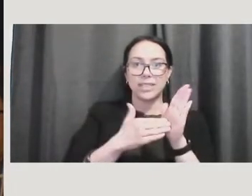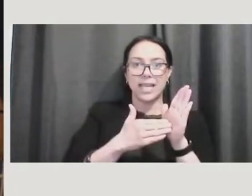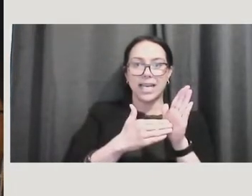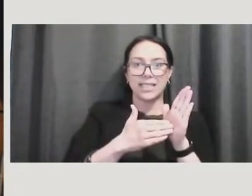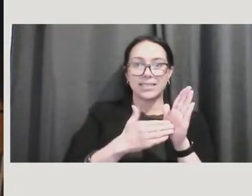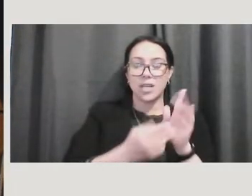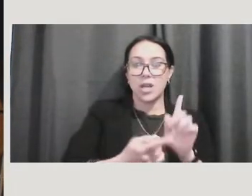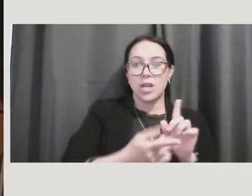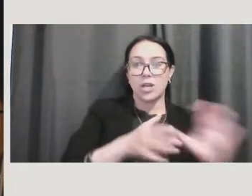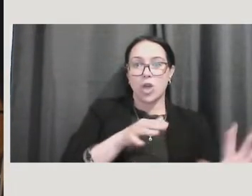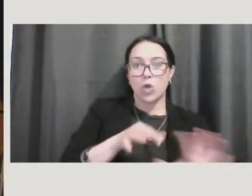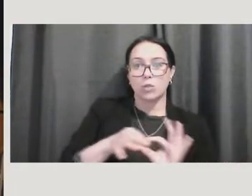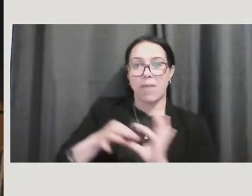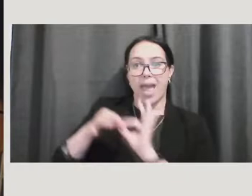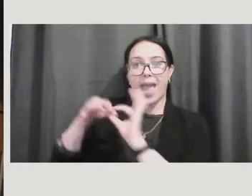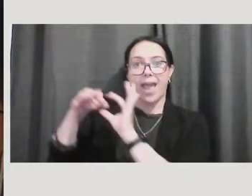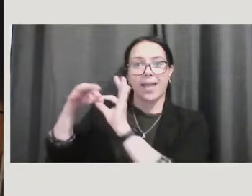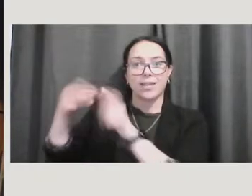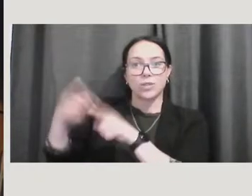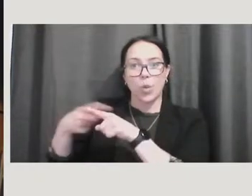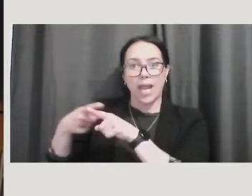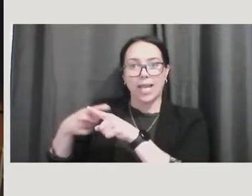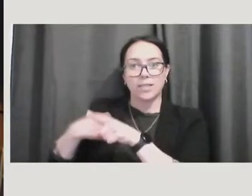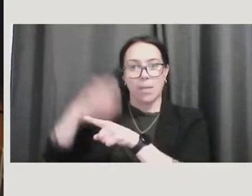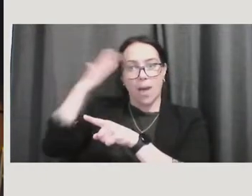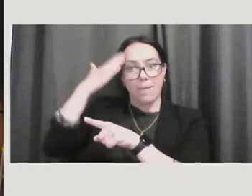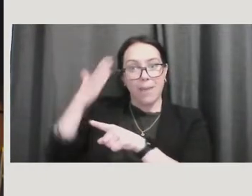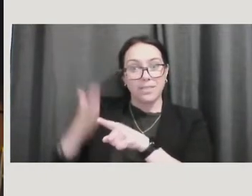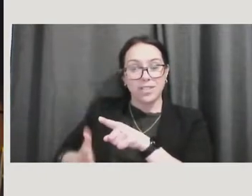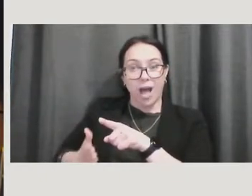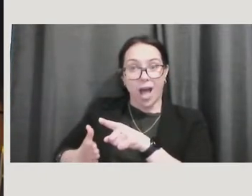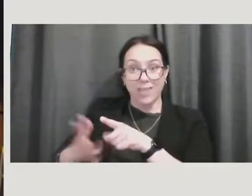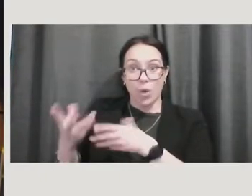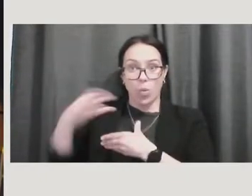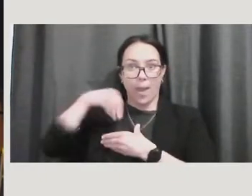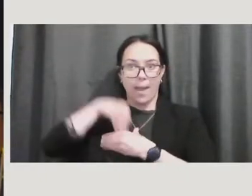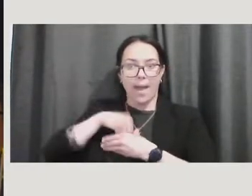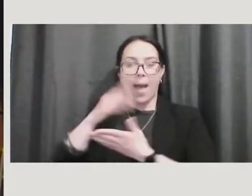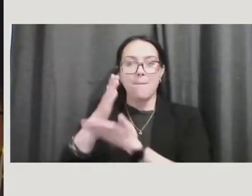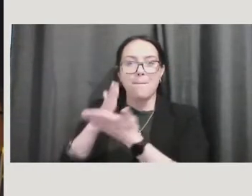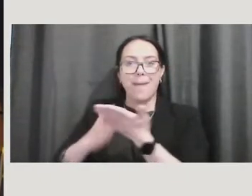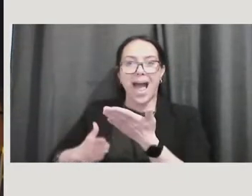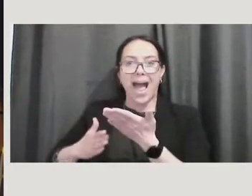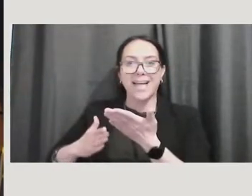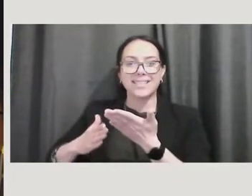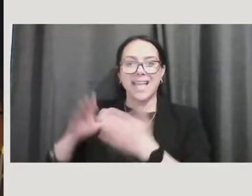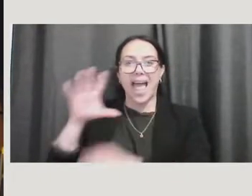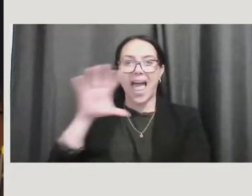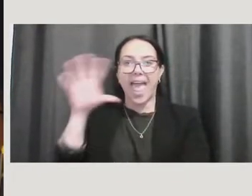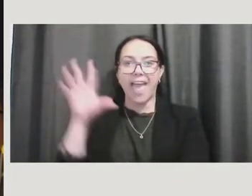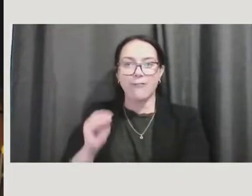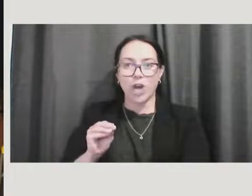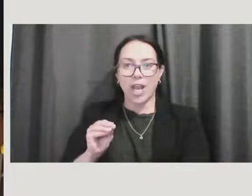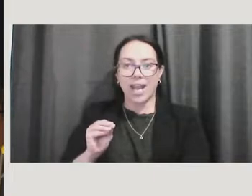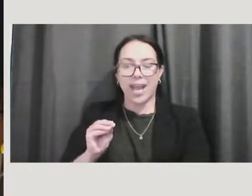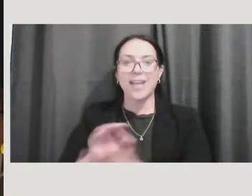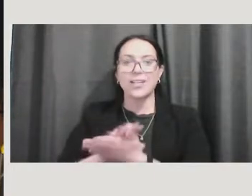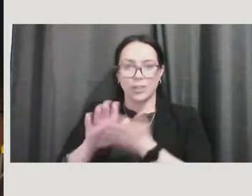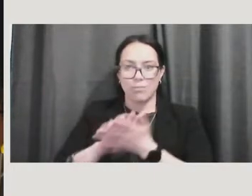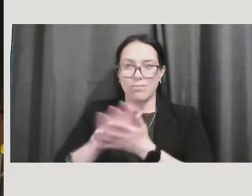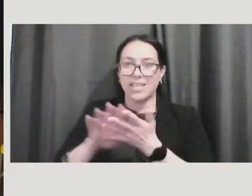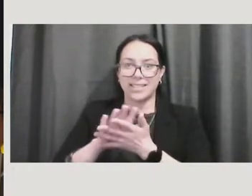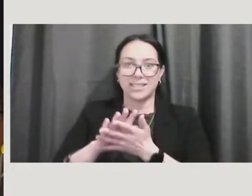to England and then on mum's side we are also part African so there's a whole mix there fruit salad